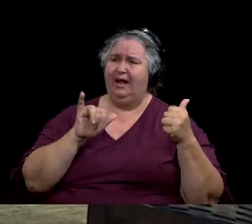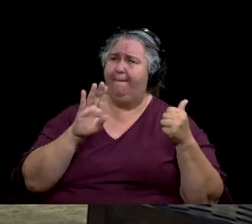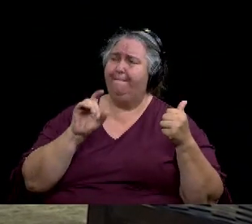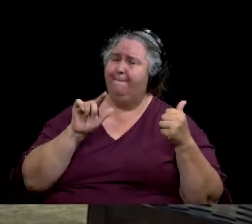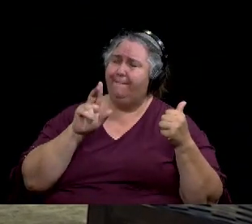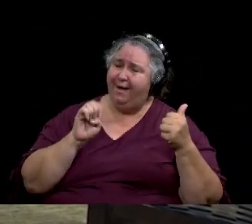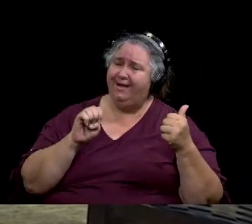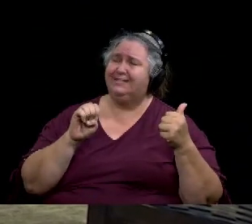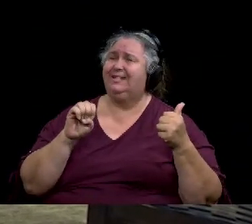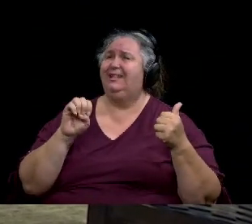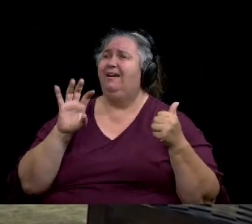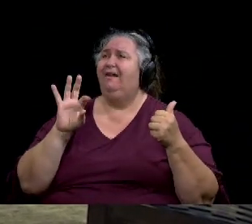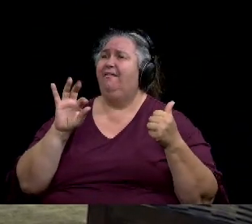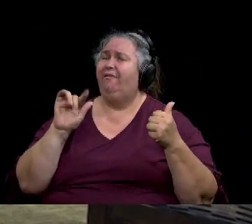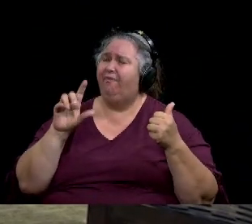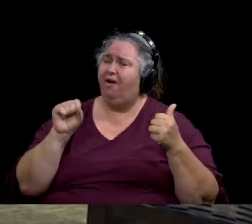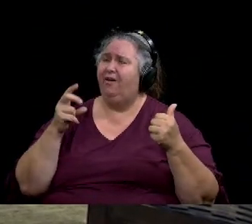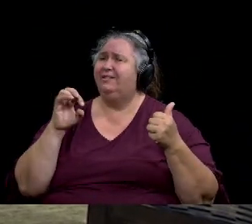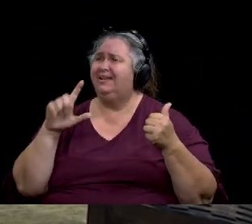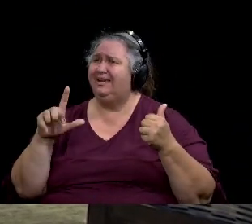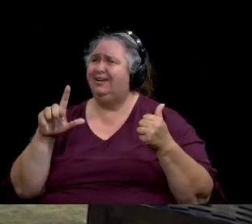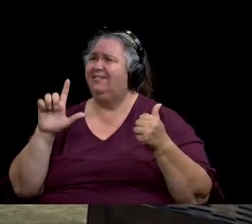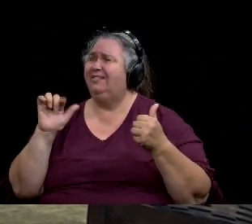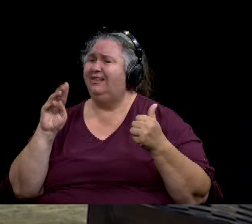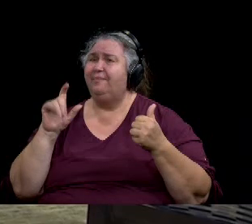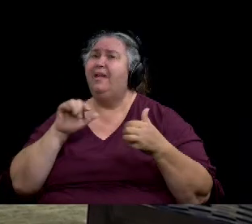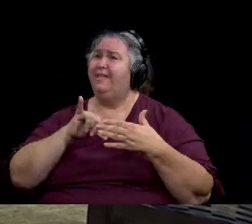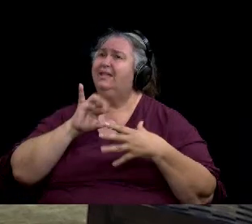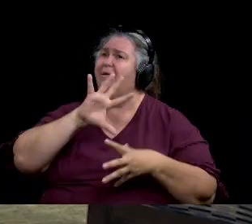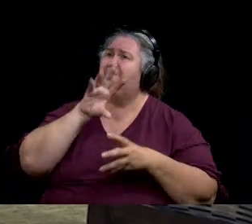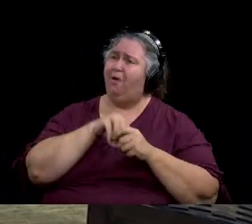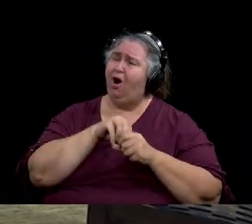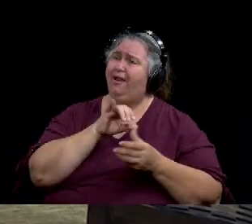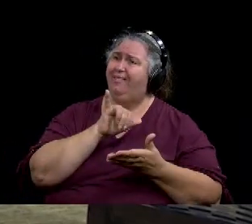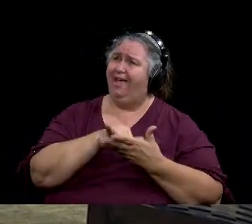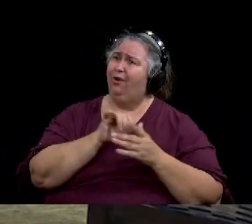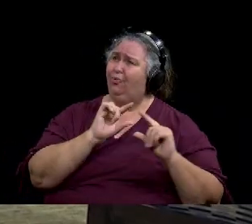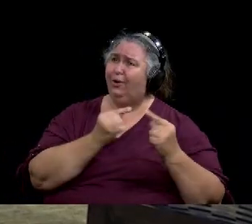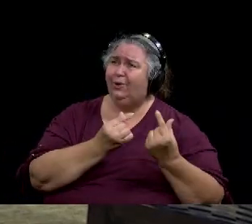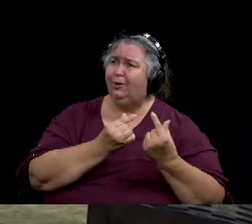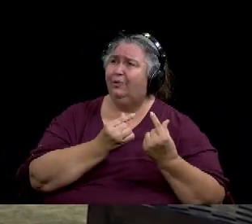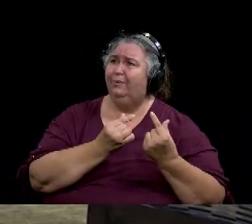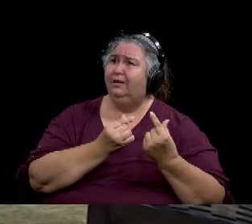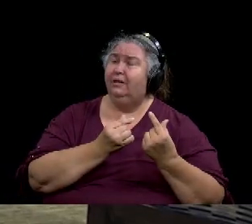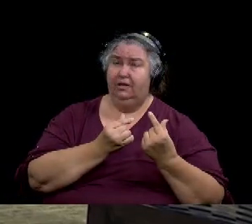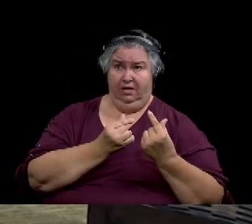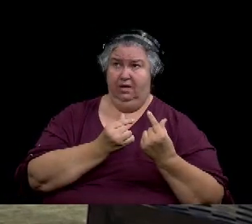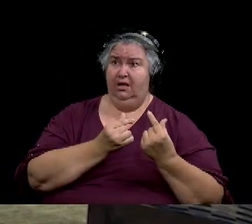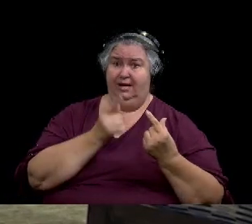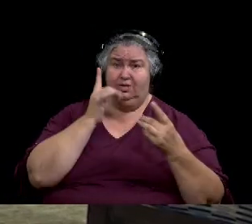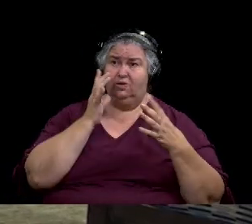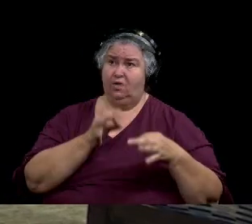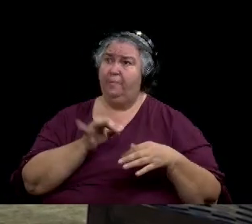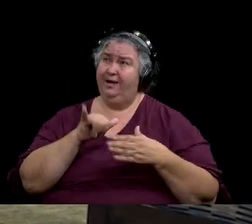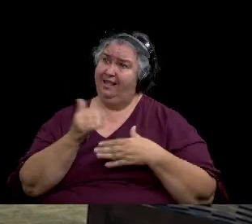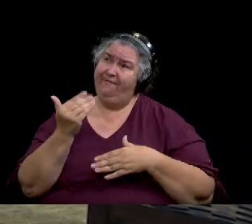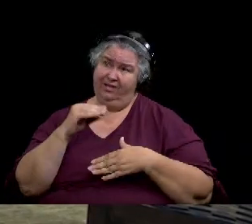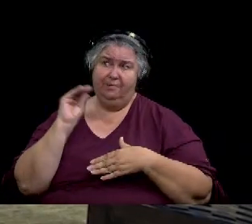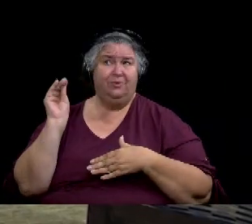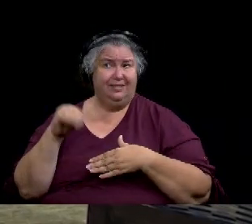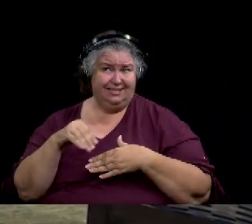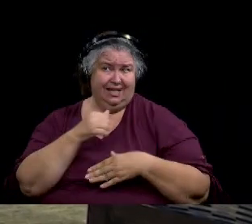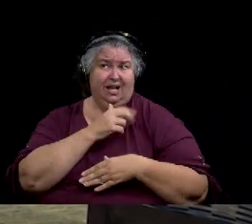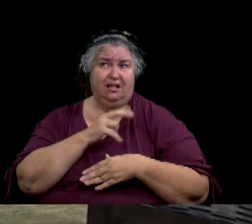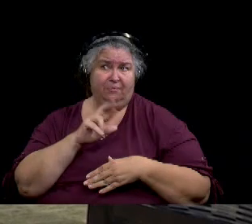Falls, Hill, and Limestone, which are part of that trauma M group, in determining the 15% hospitalization